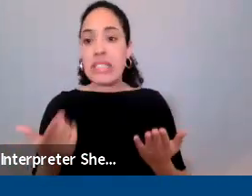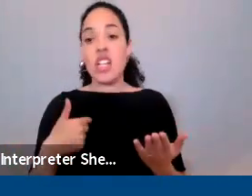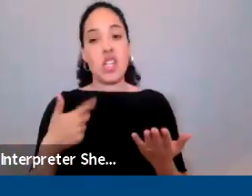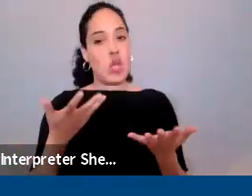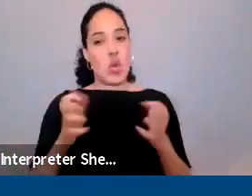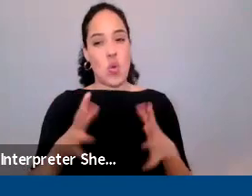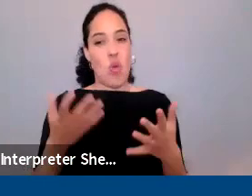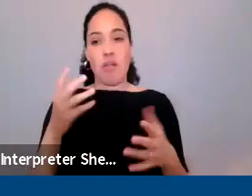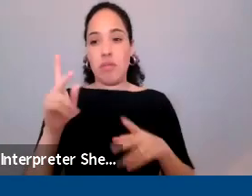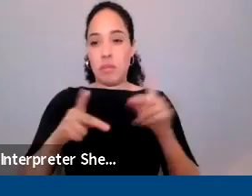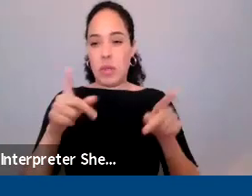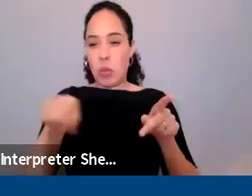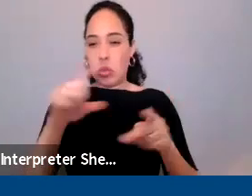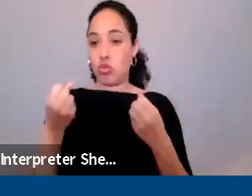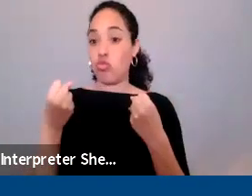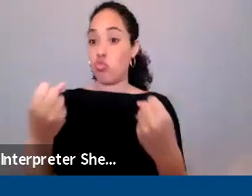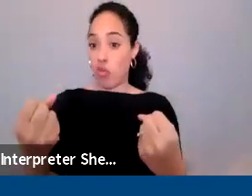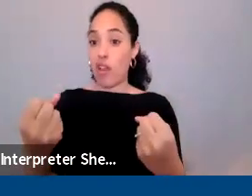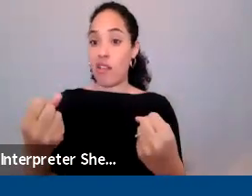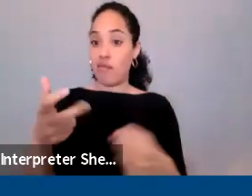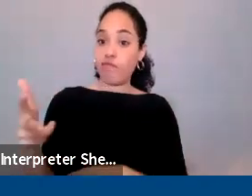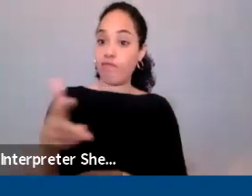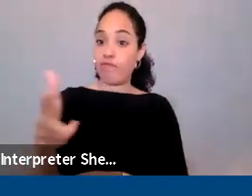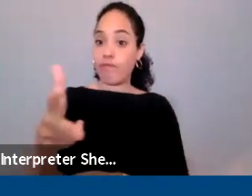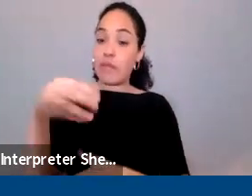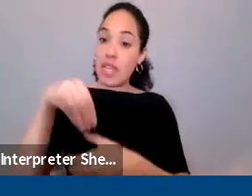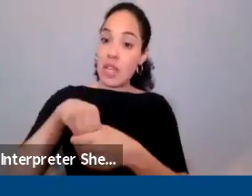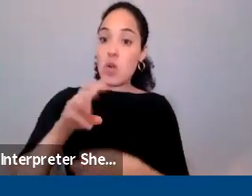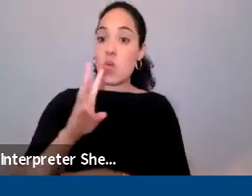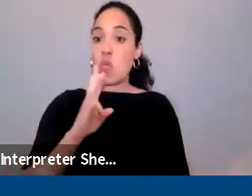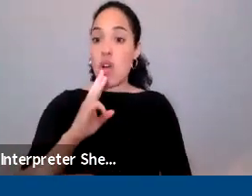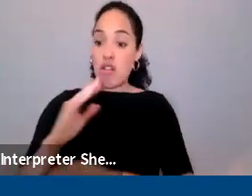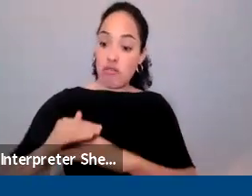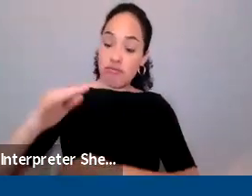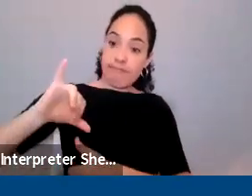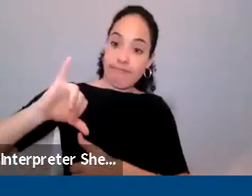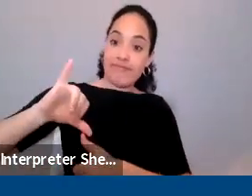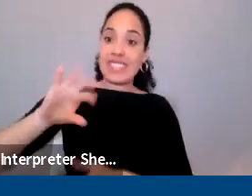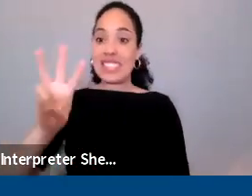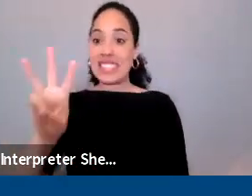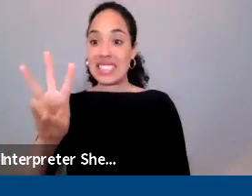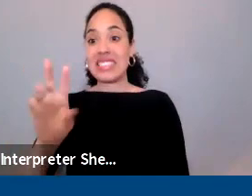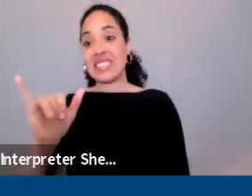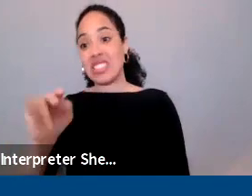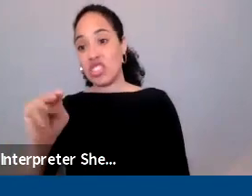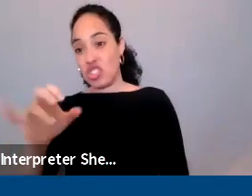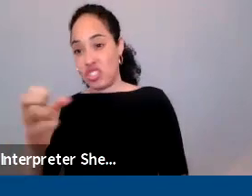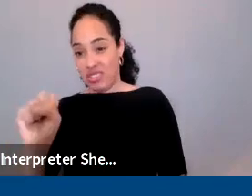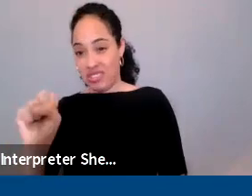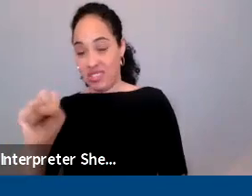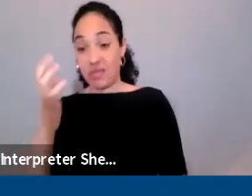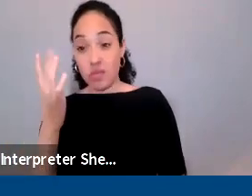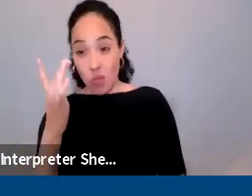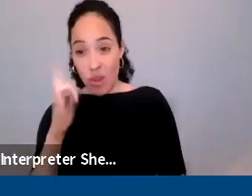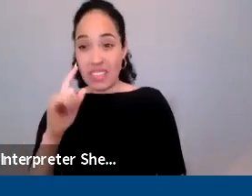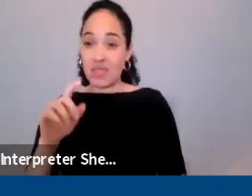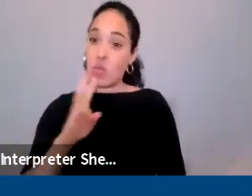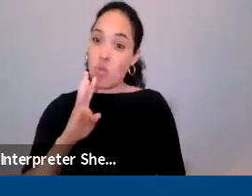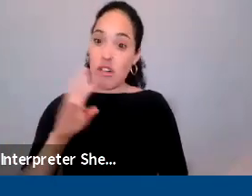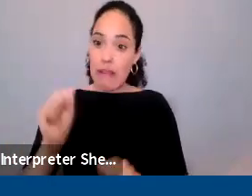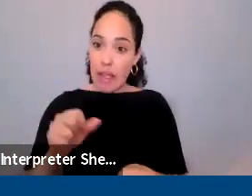of water can lift a vehicle and cause them to lose control. So